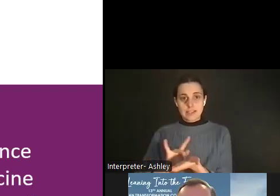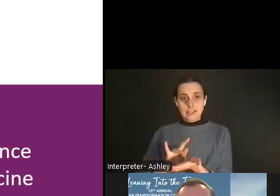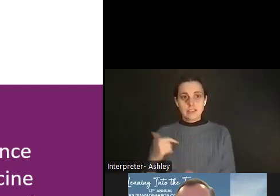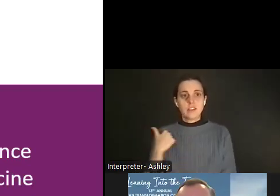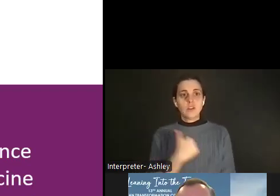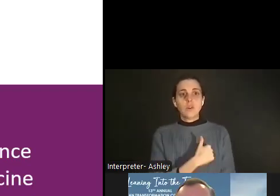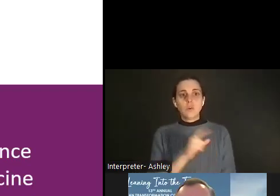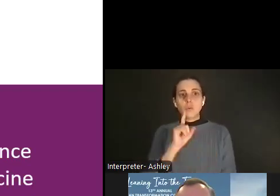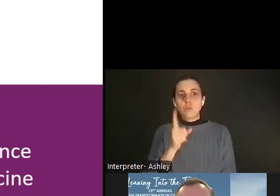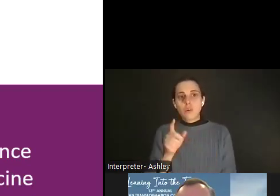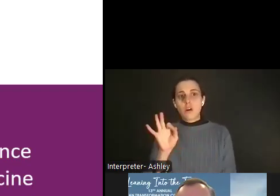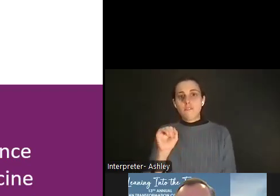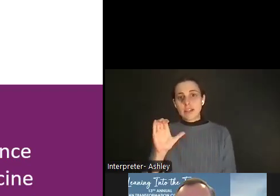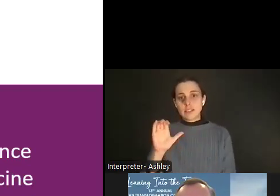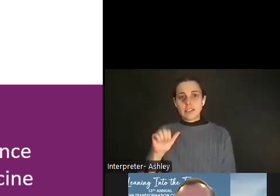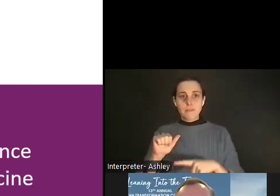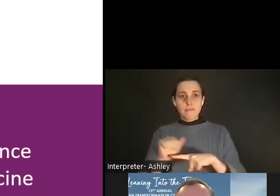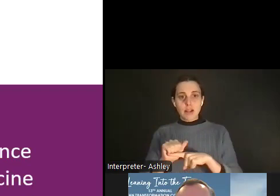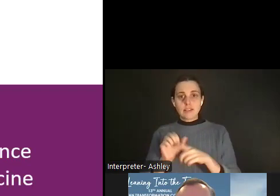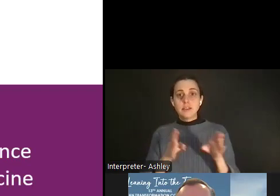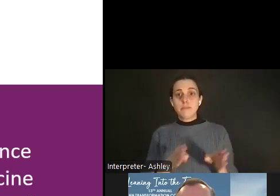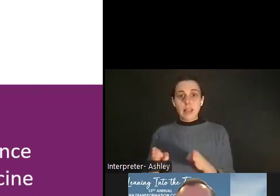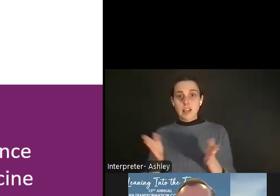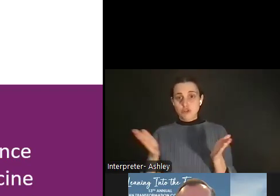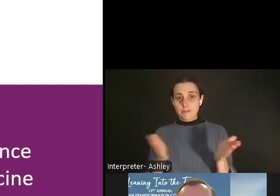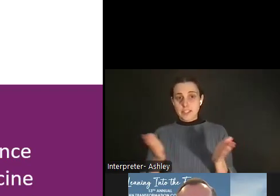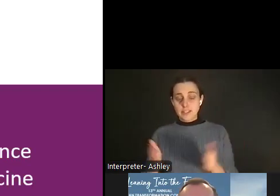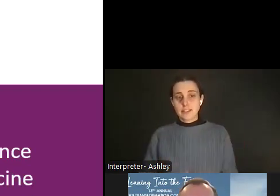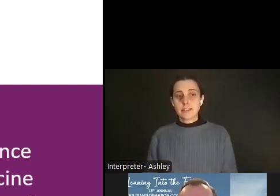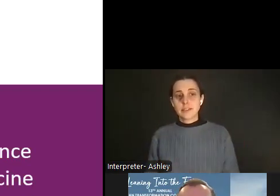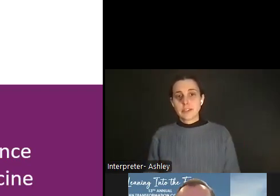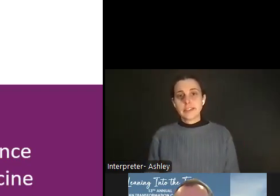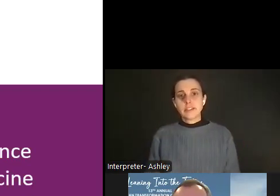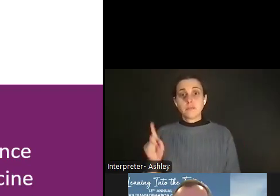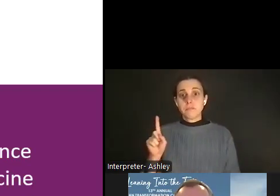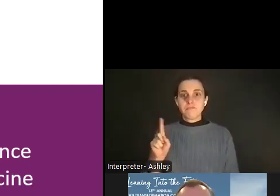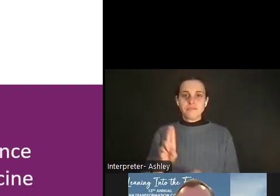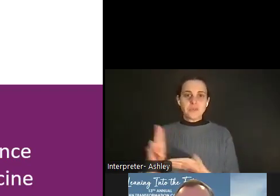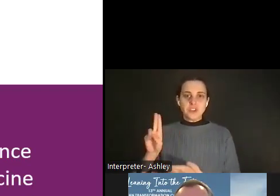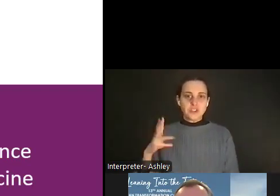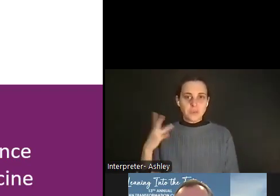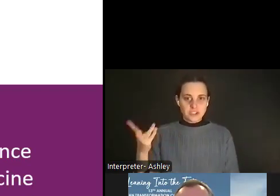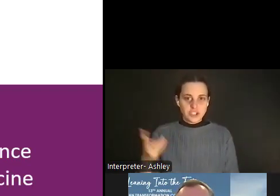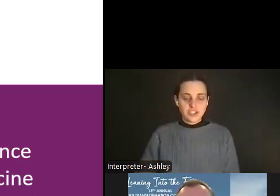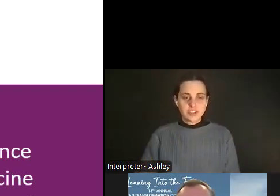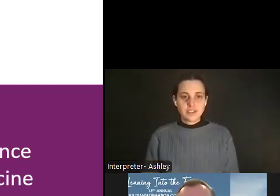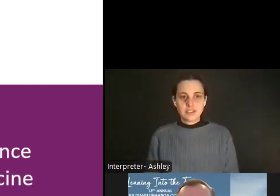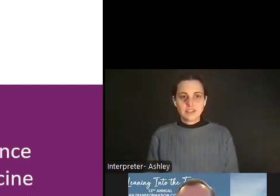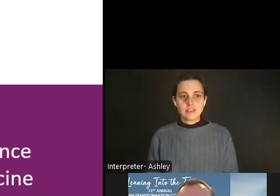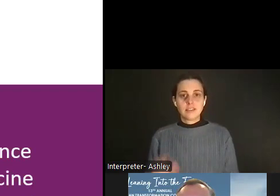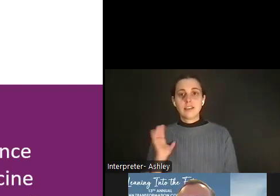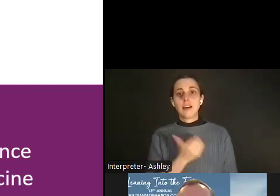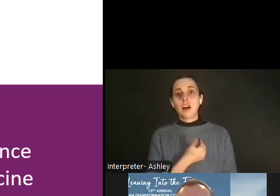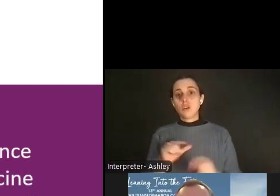Services at the University of Washington. And so we're a group that serves our